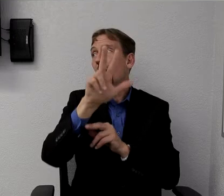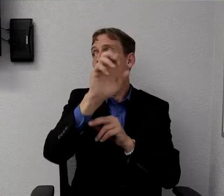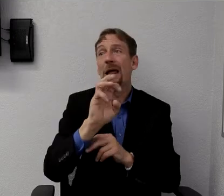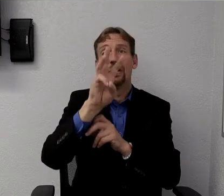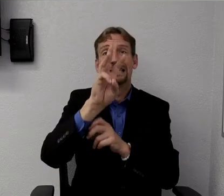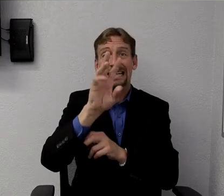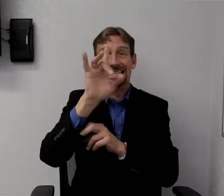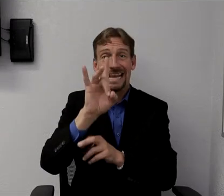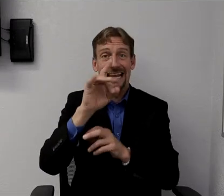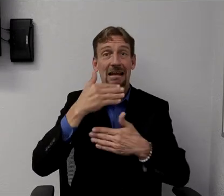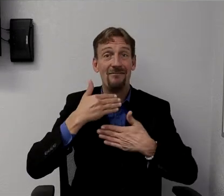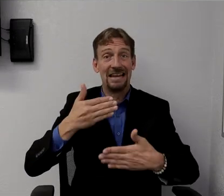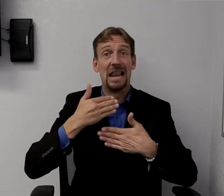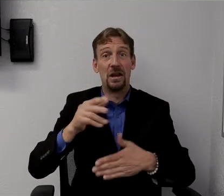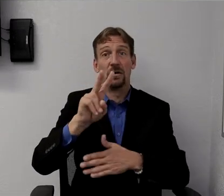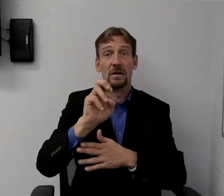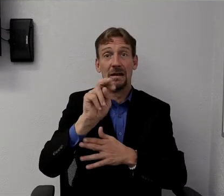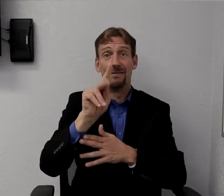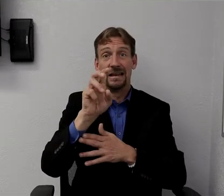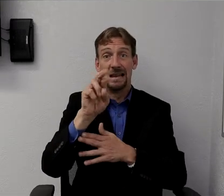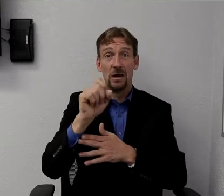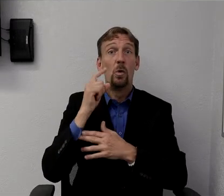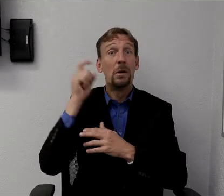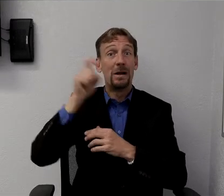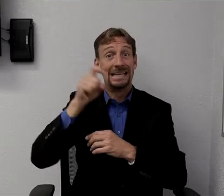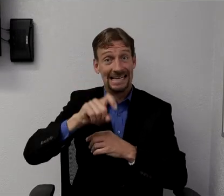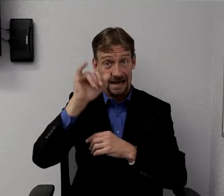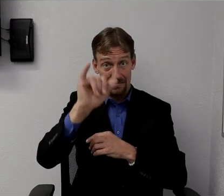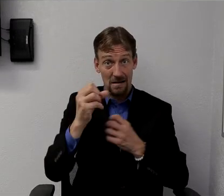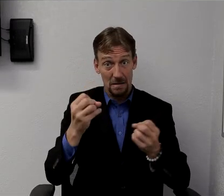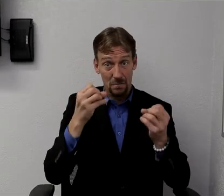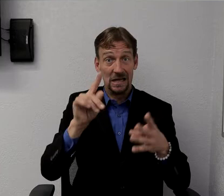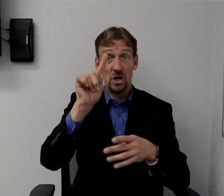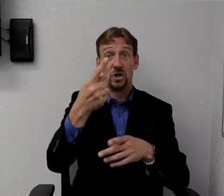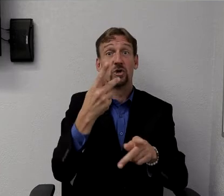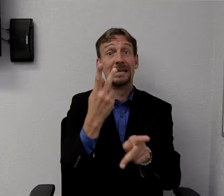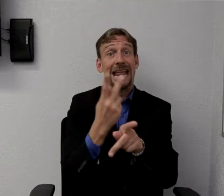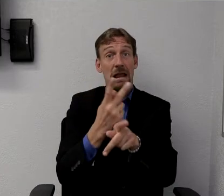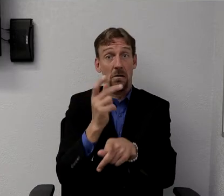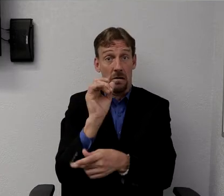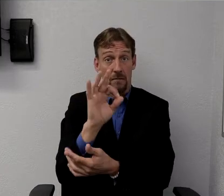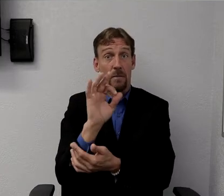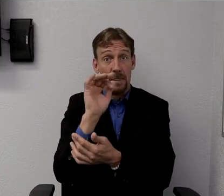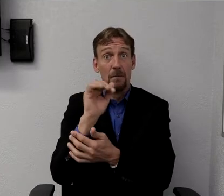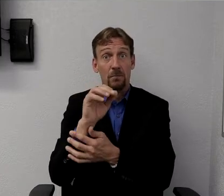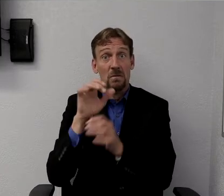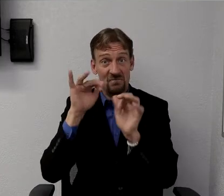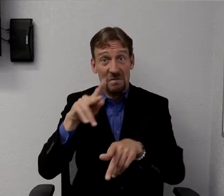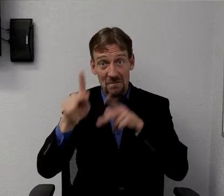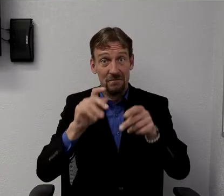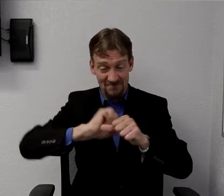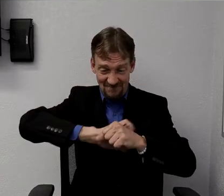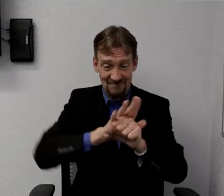It's predicted that that's how many we would need just to take care of the surge of COVID patients.